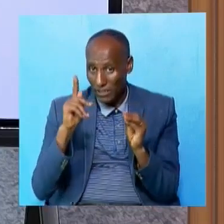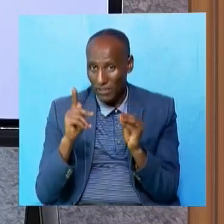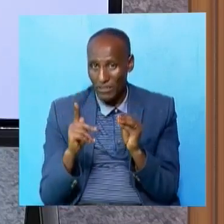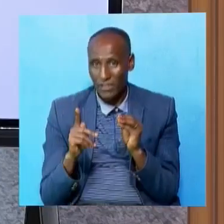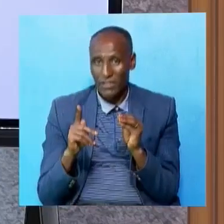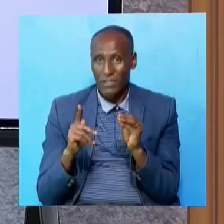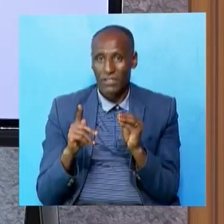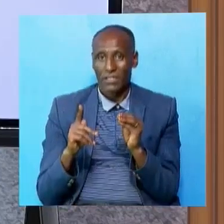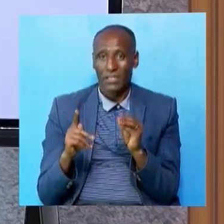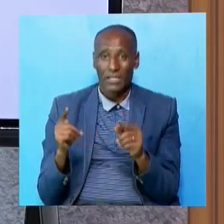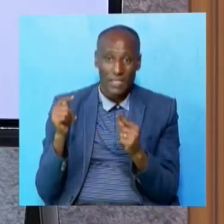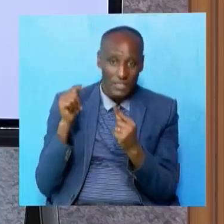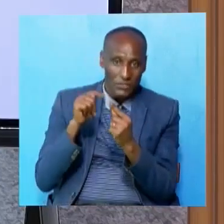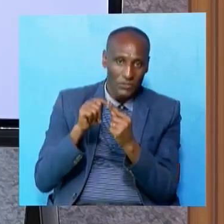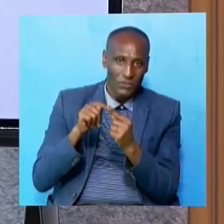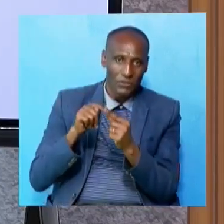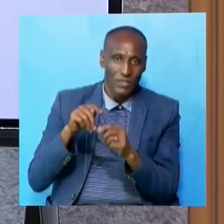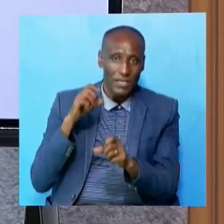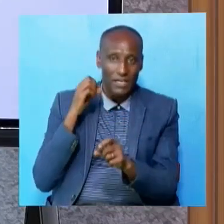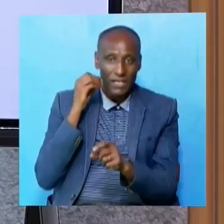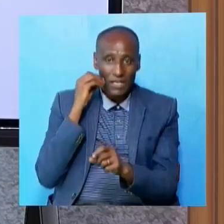go to the exercises.